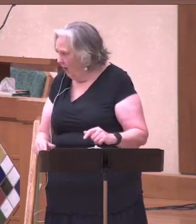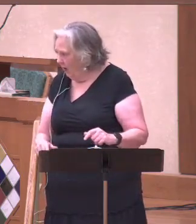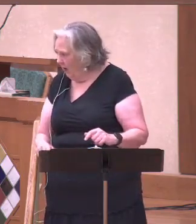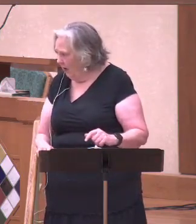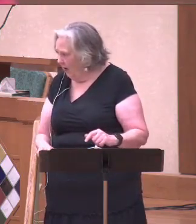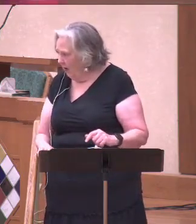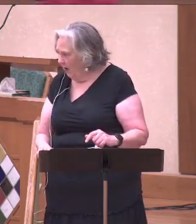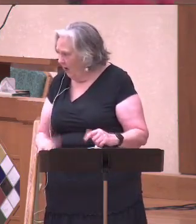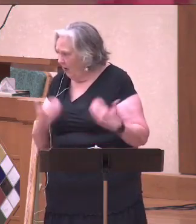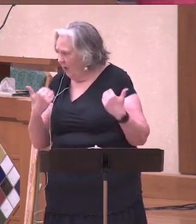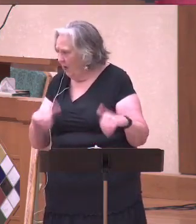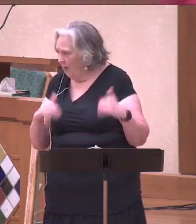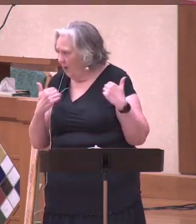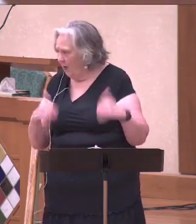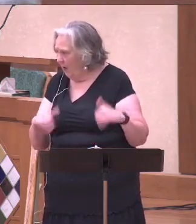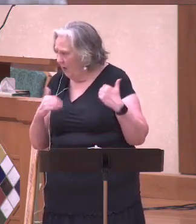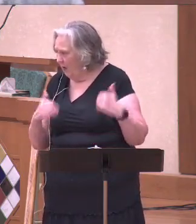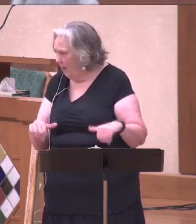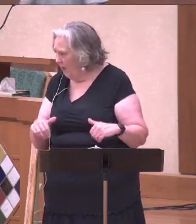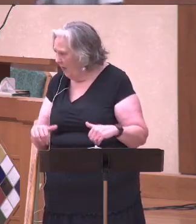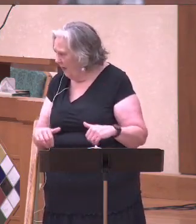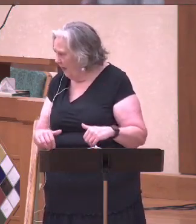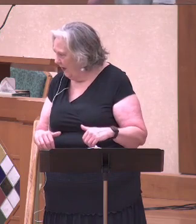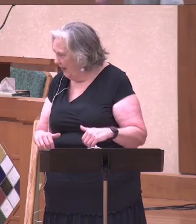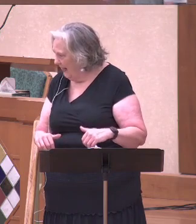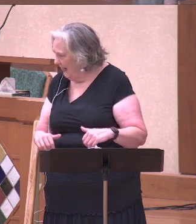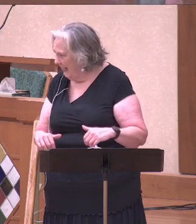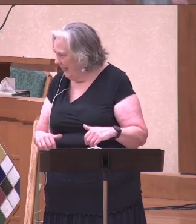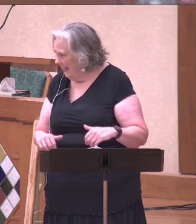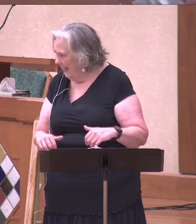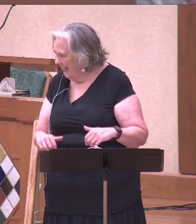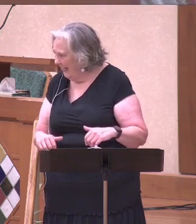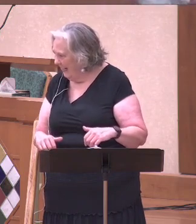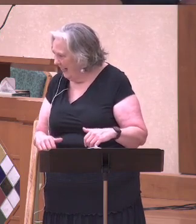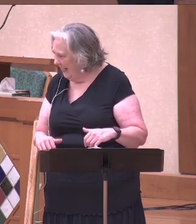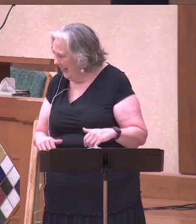those jumps. Woo.